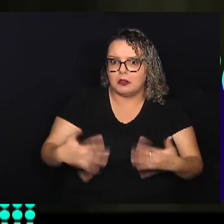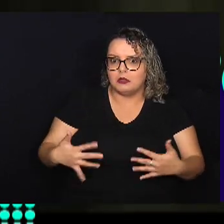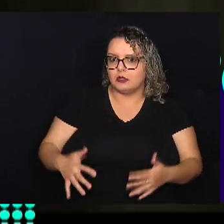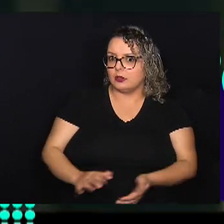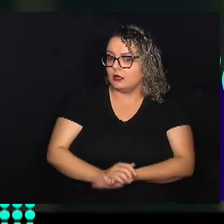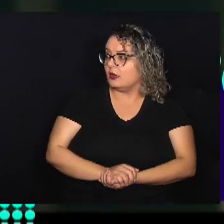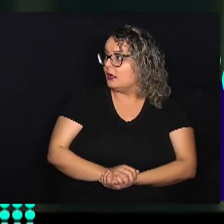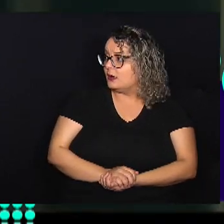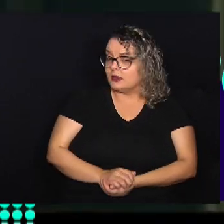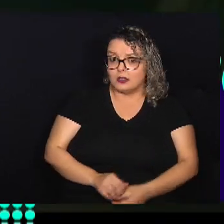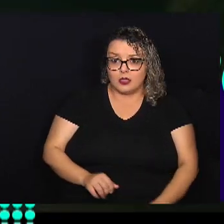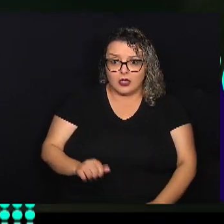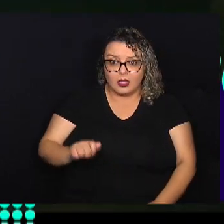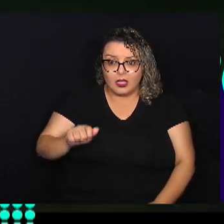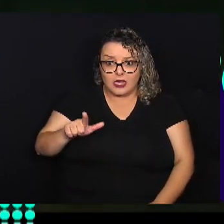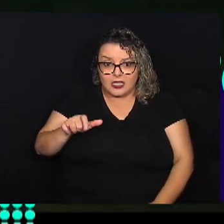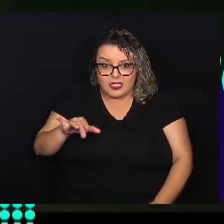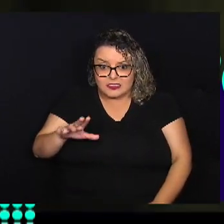Felicia?